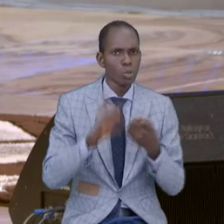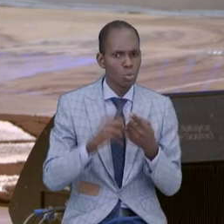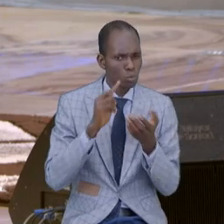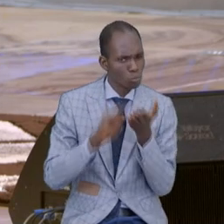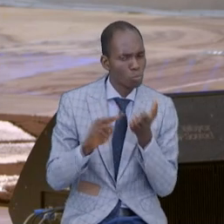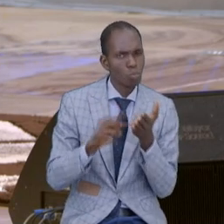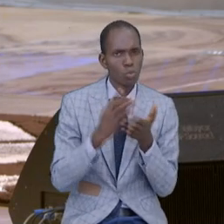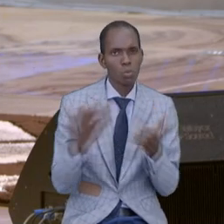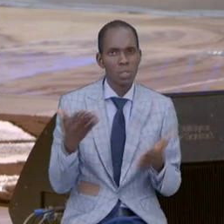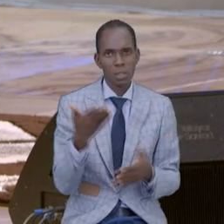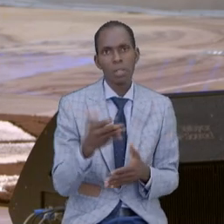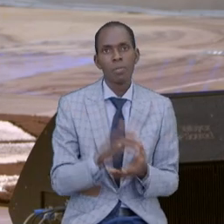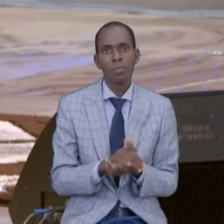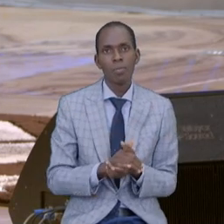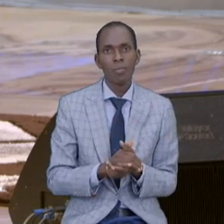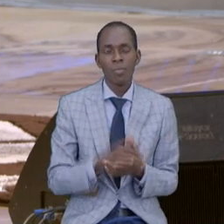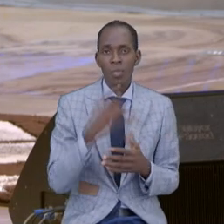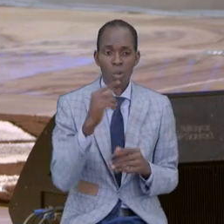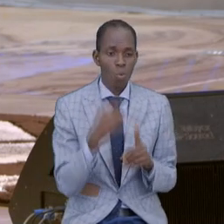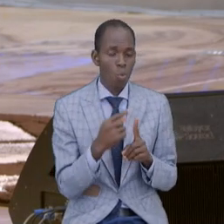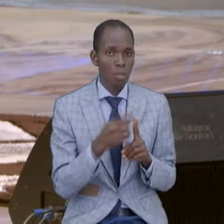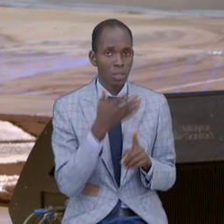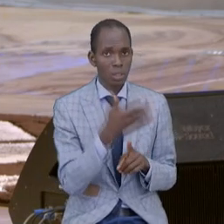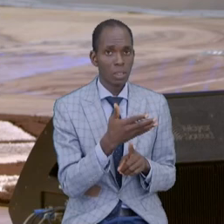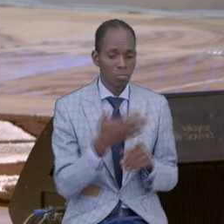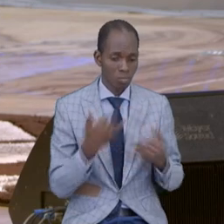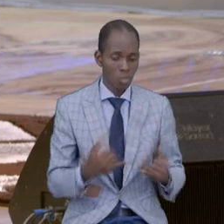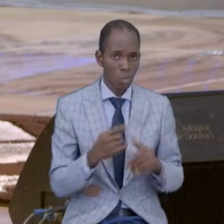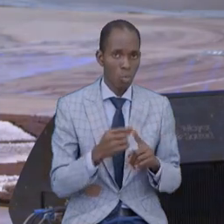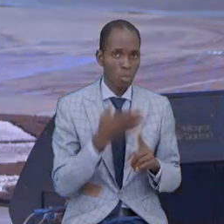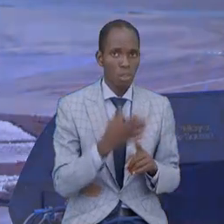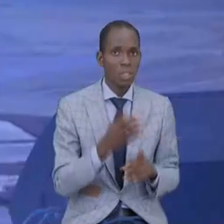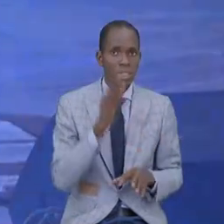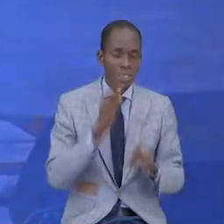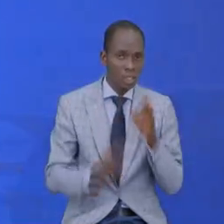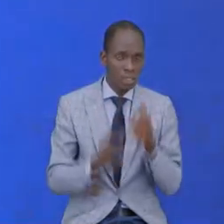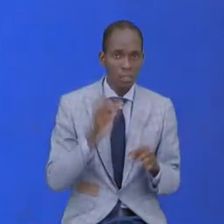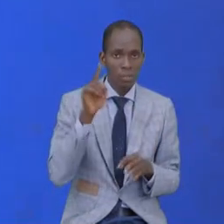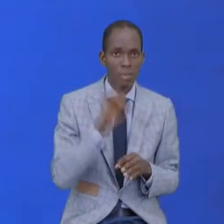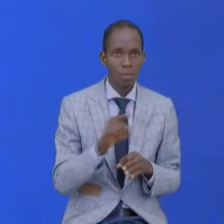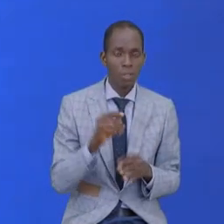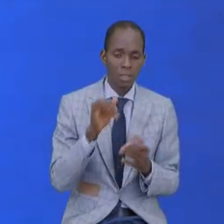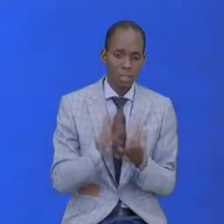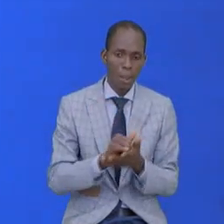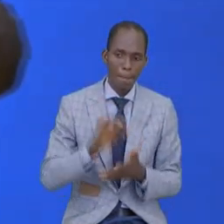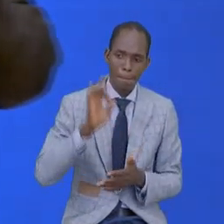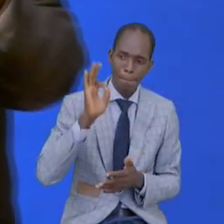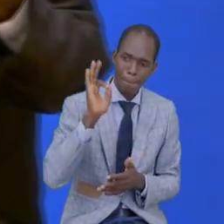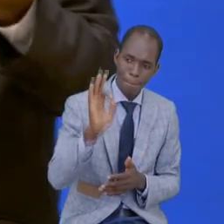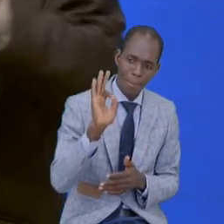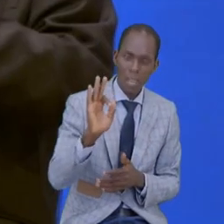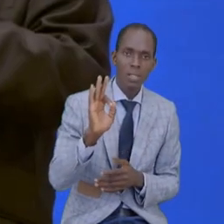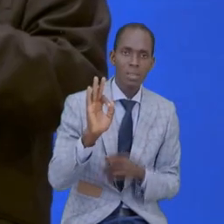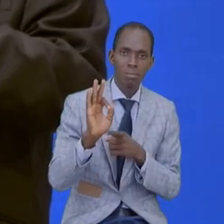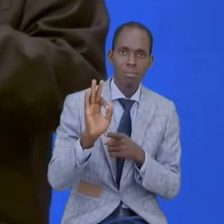here. The present tense, he therefore that ministereth. There was still